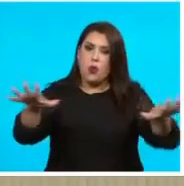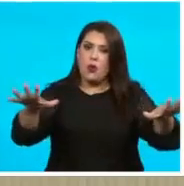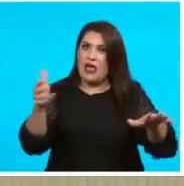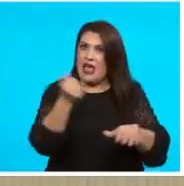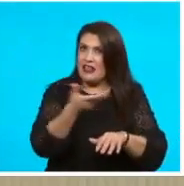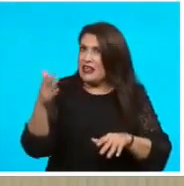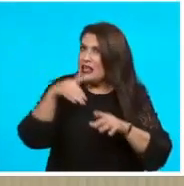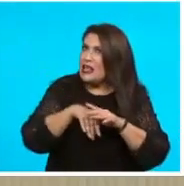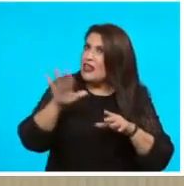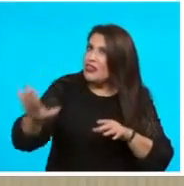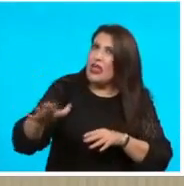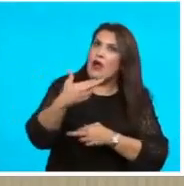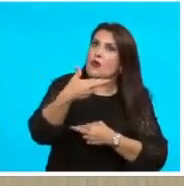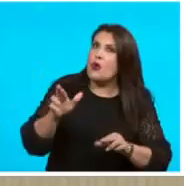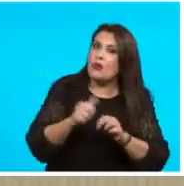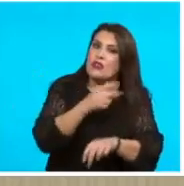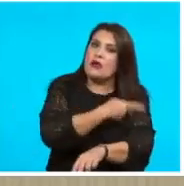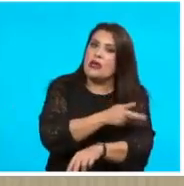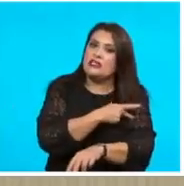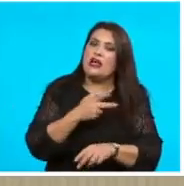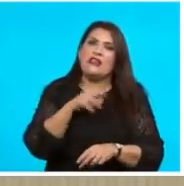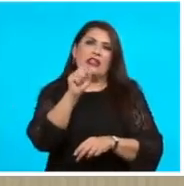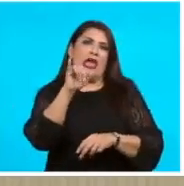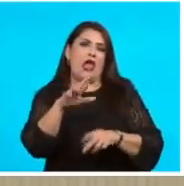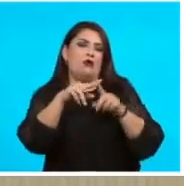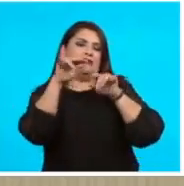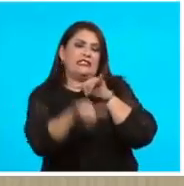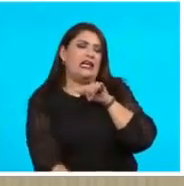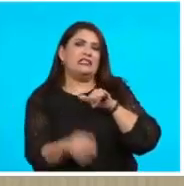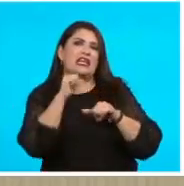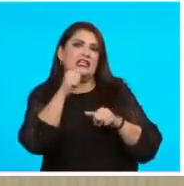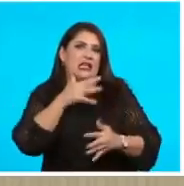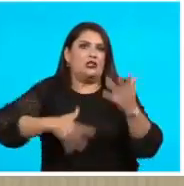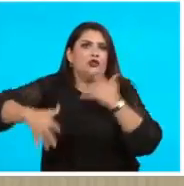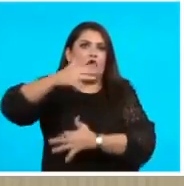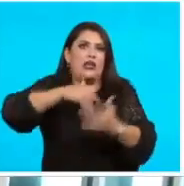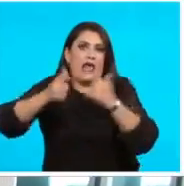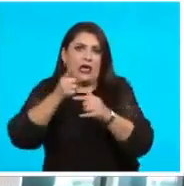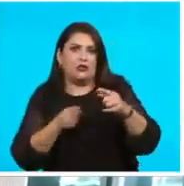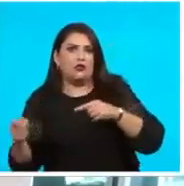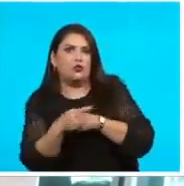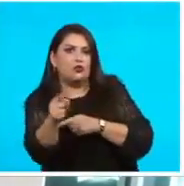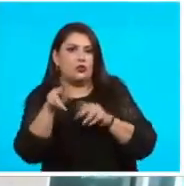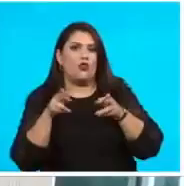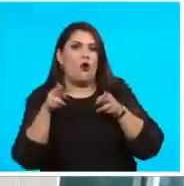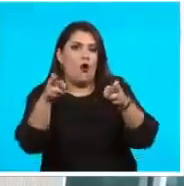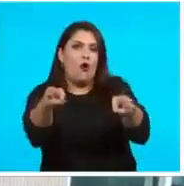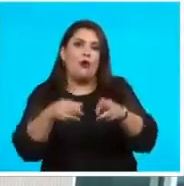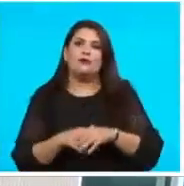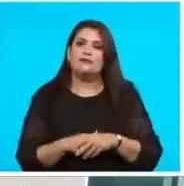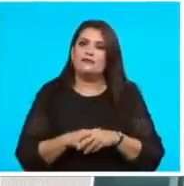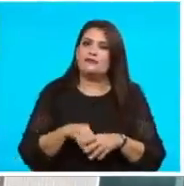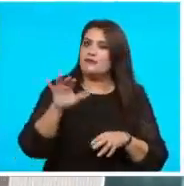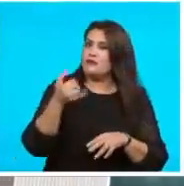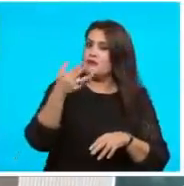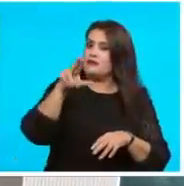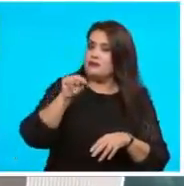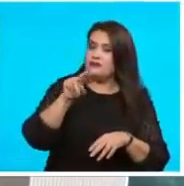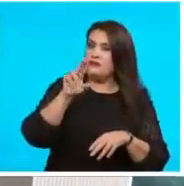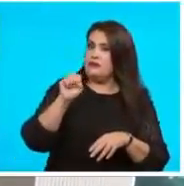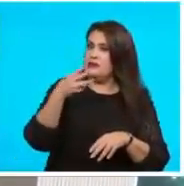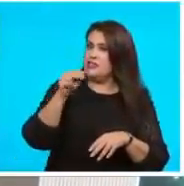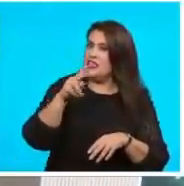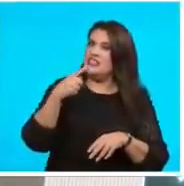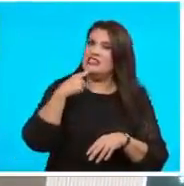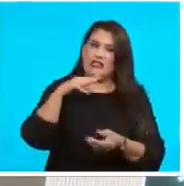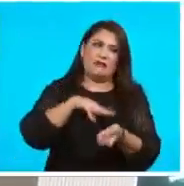patient, that air stays within that room. It doesn't circulate back out into the hallway. Joanne Shannon says in McAllen Medical, there are